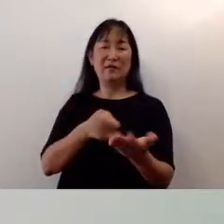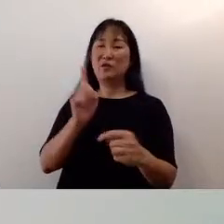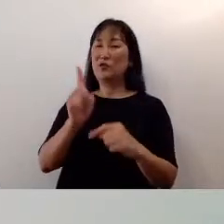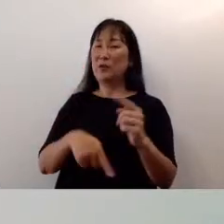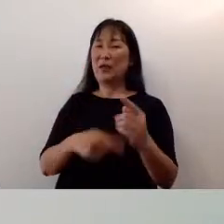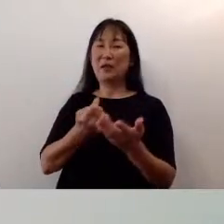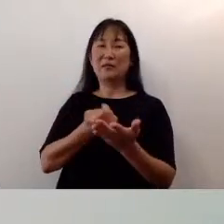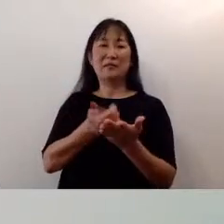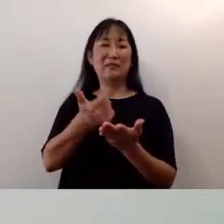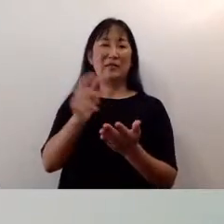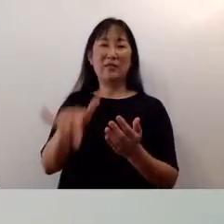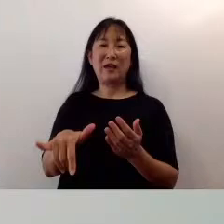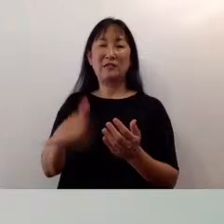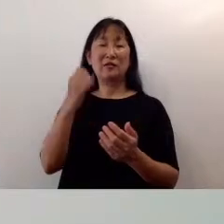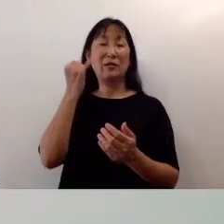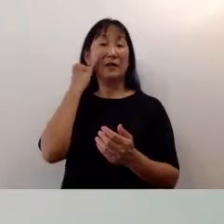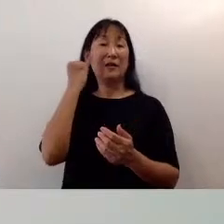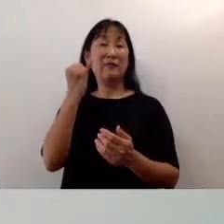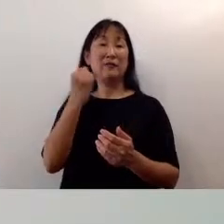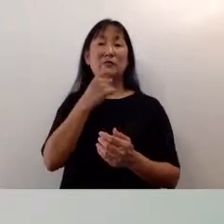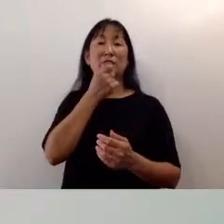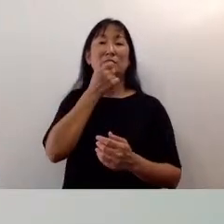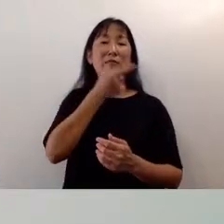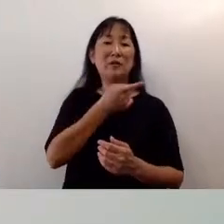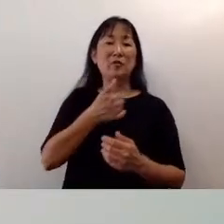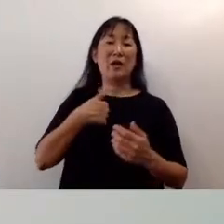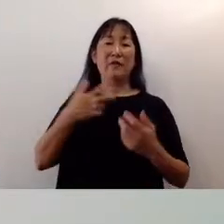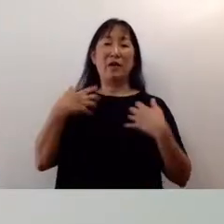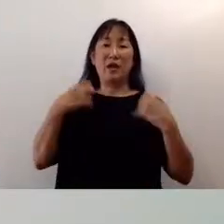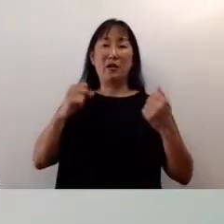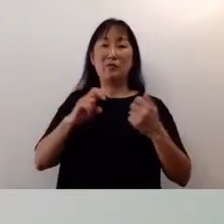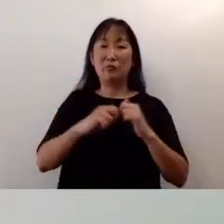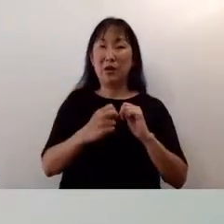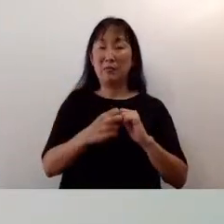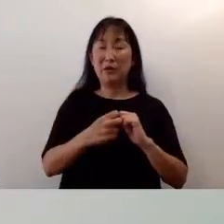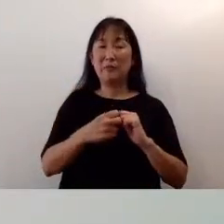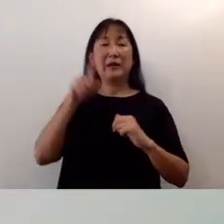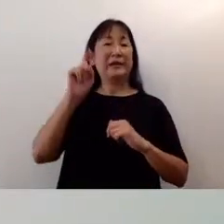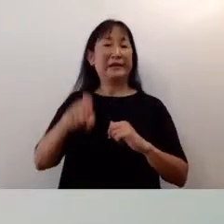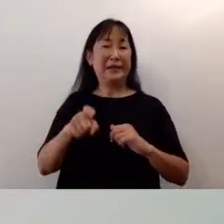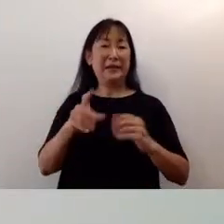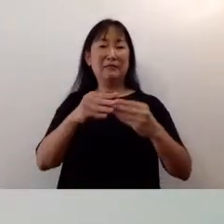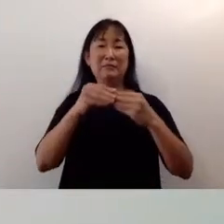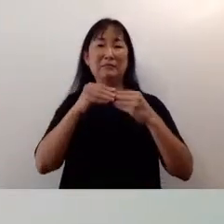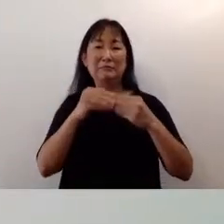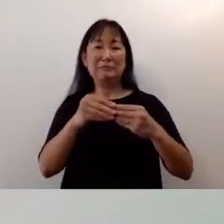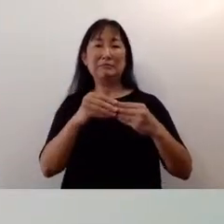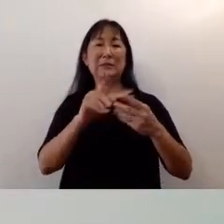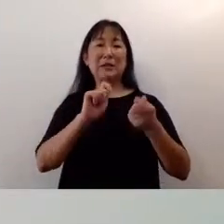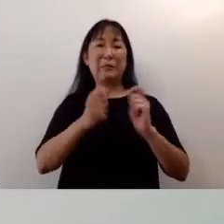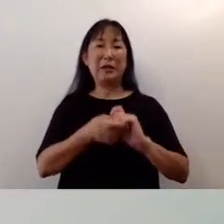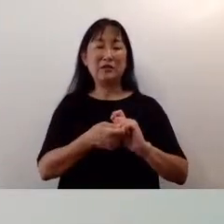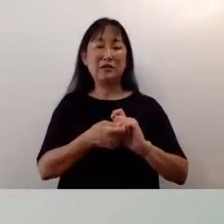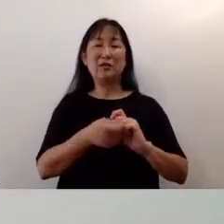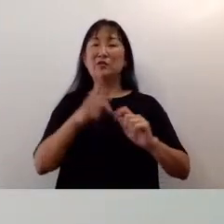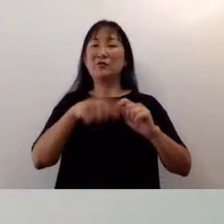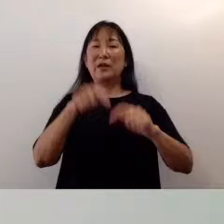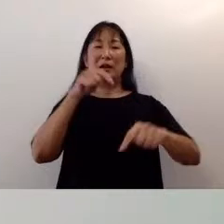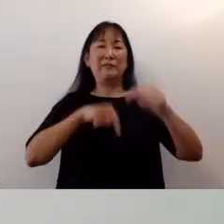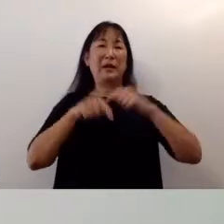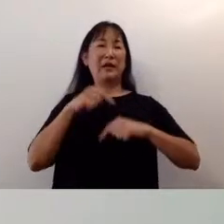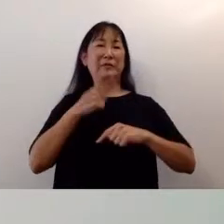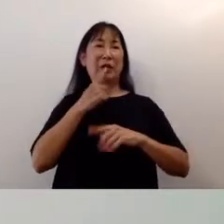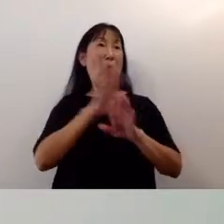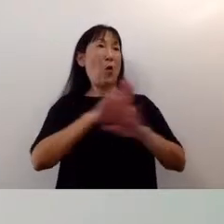undoing of that. So if you disclose to the employer that you have a health condition that needs a specific kind of accommodation, you can't pull that back at a later